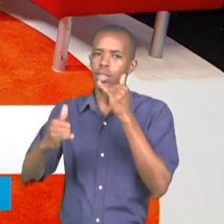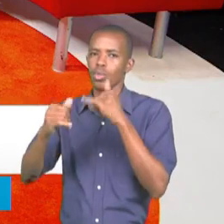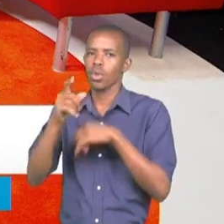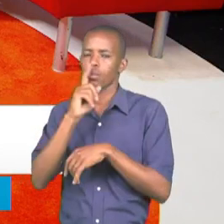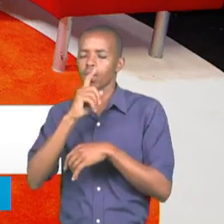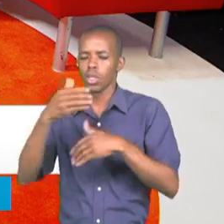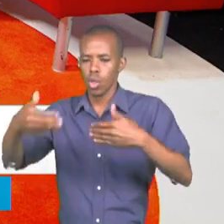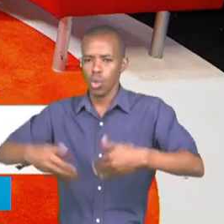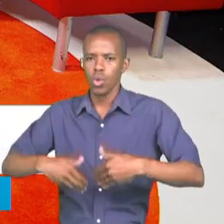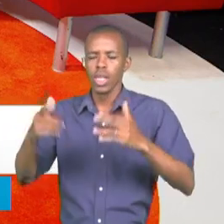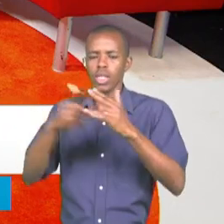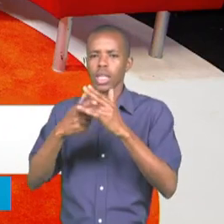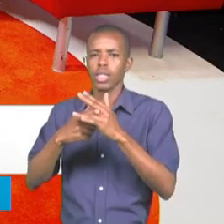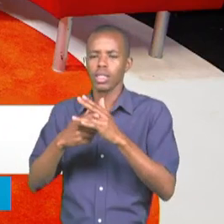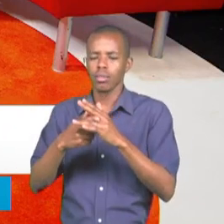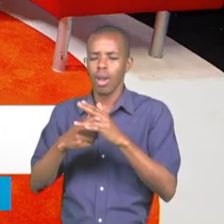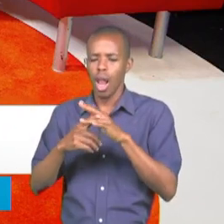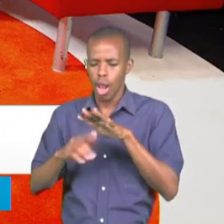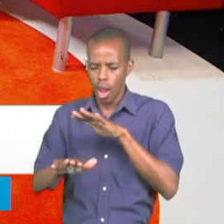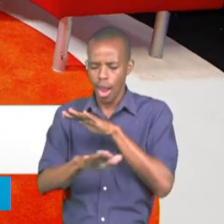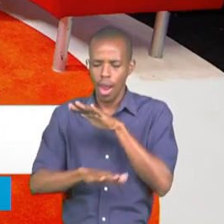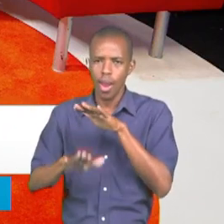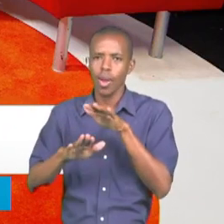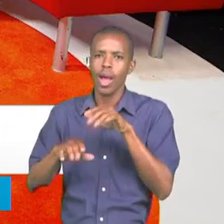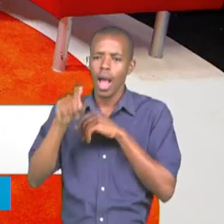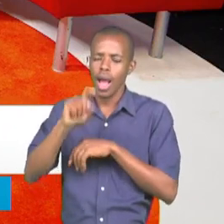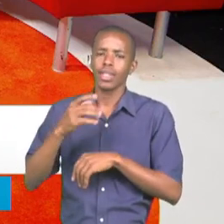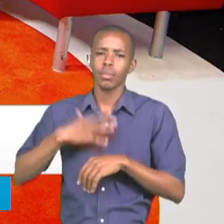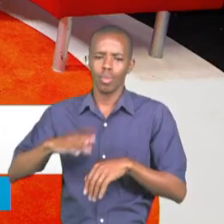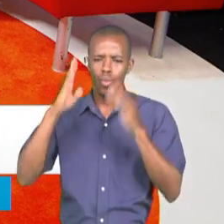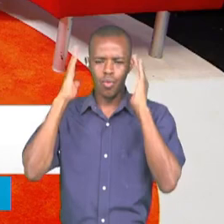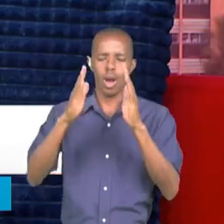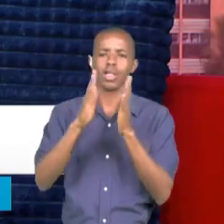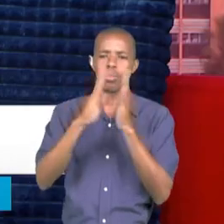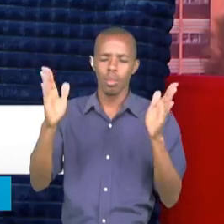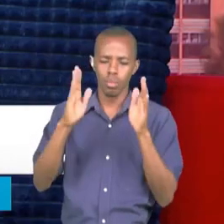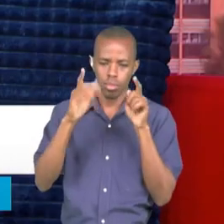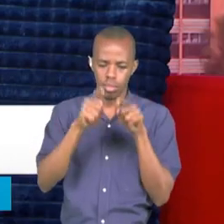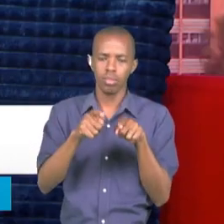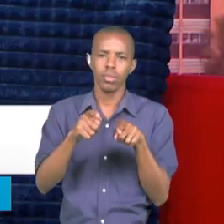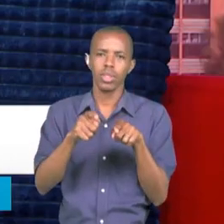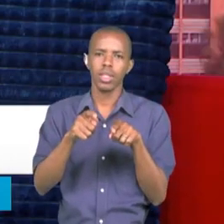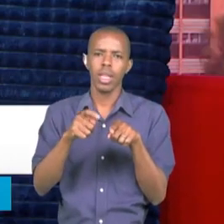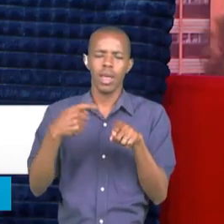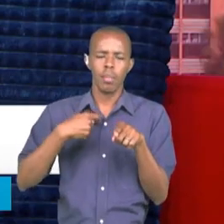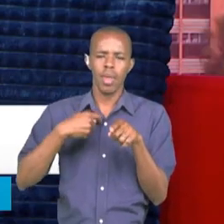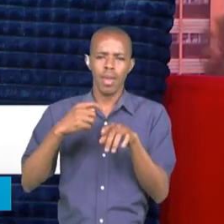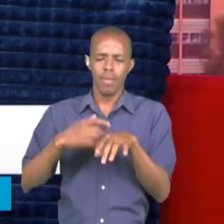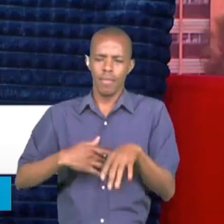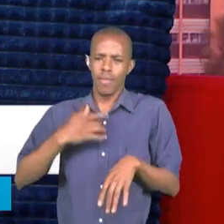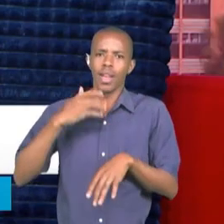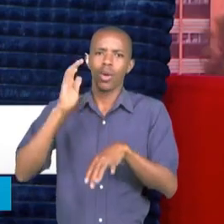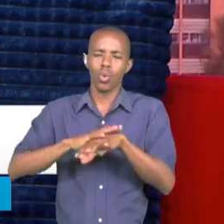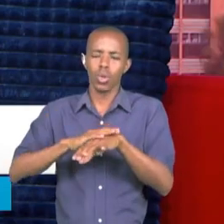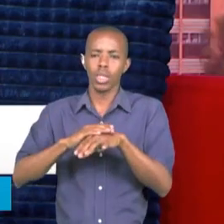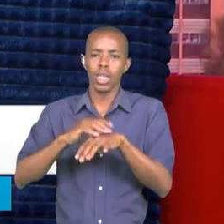young people who can start from nothing. Yes, please. I want people to do that so much. I feel so good when someone asks me, what do you think I can do? How